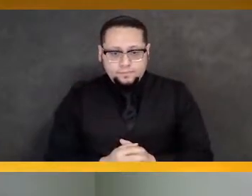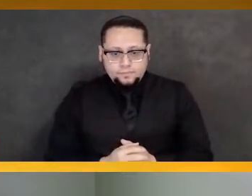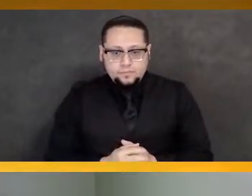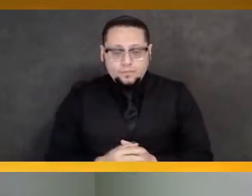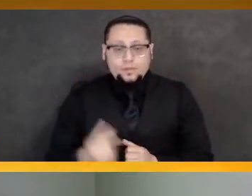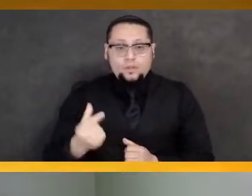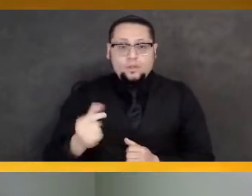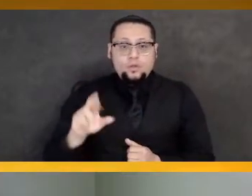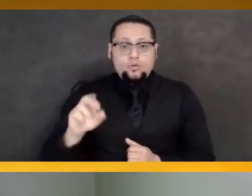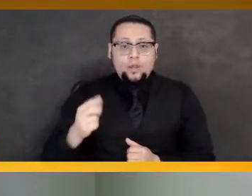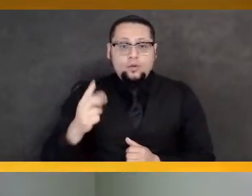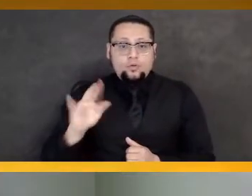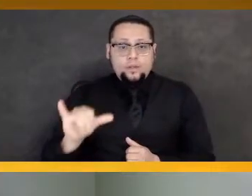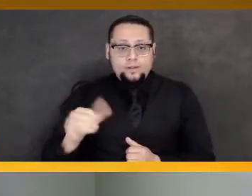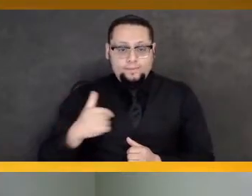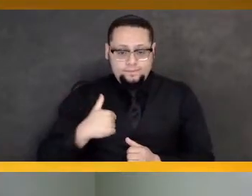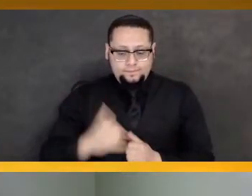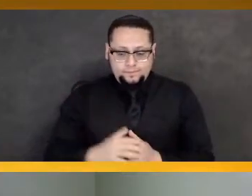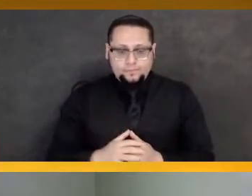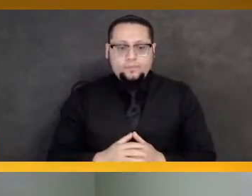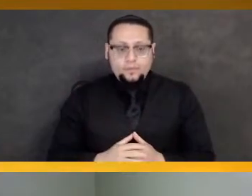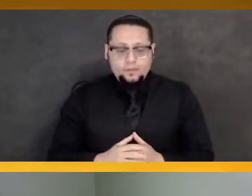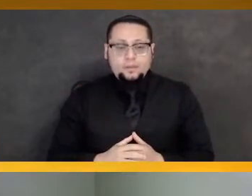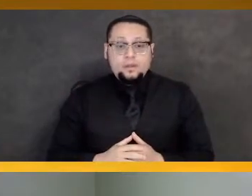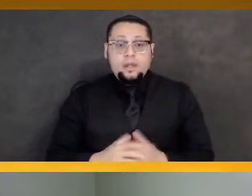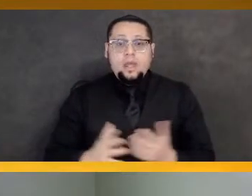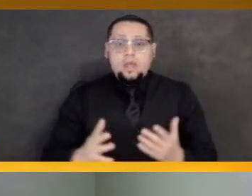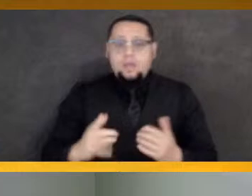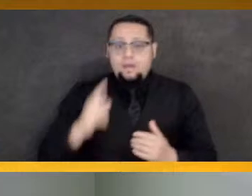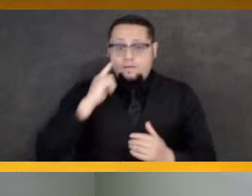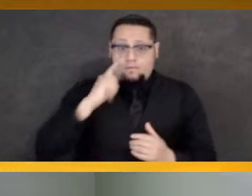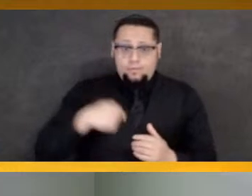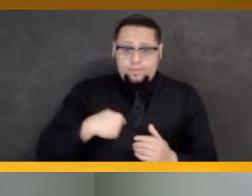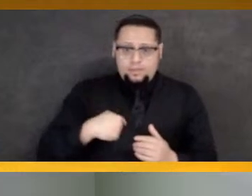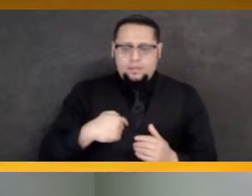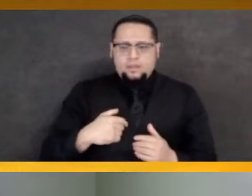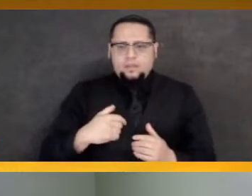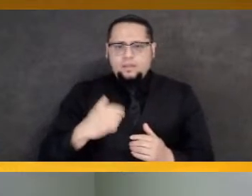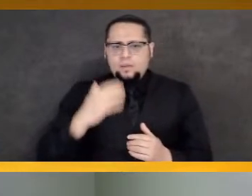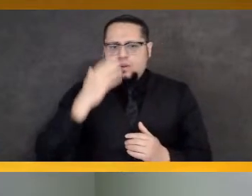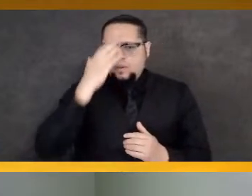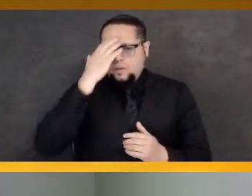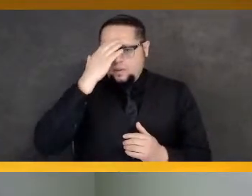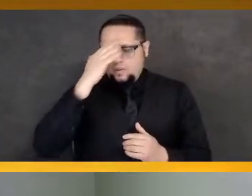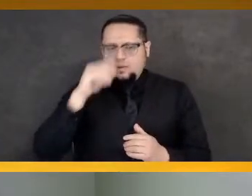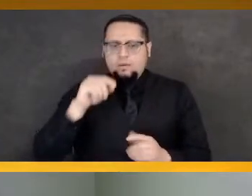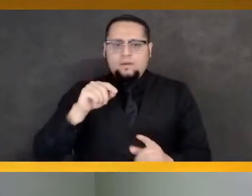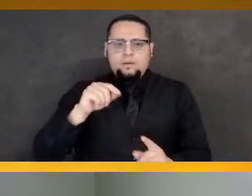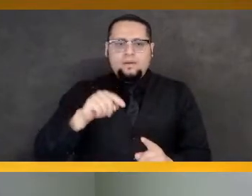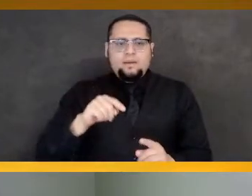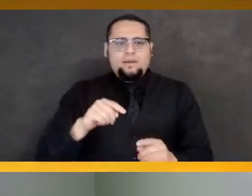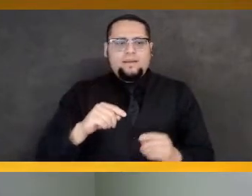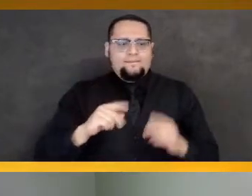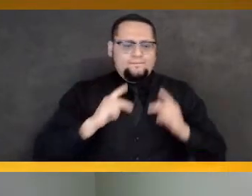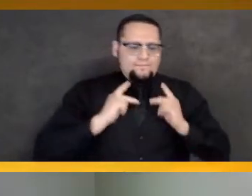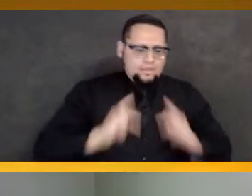So for me, learning what decolonization is, it's physical and